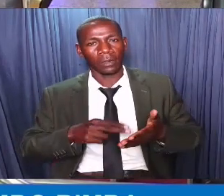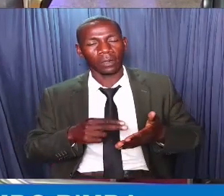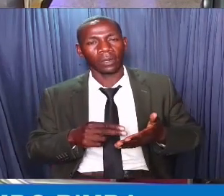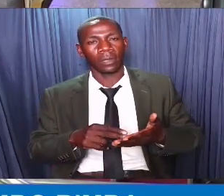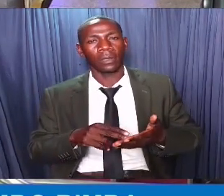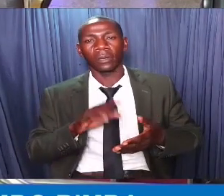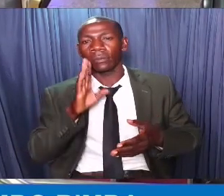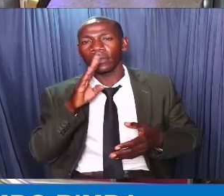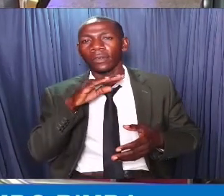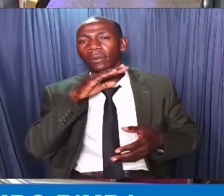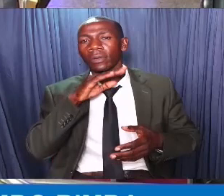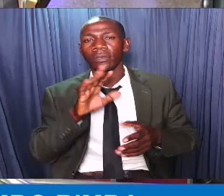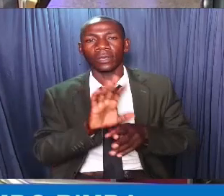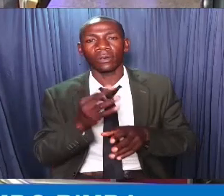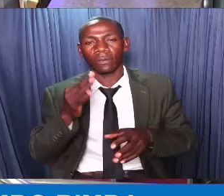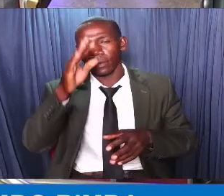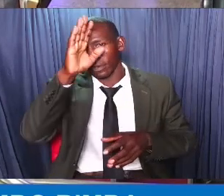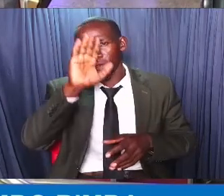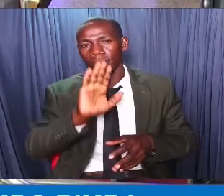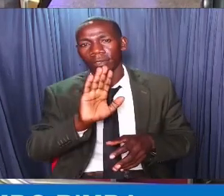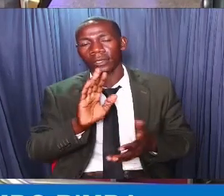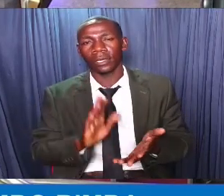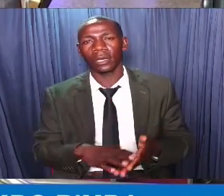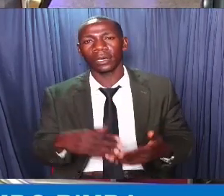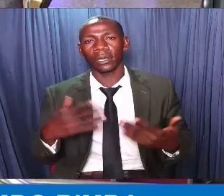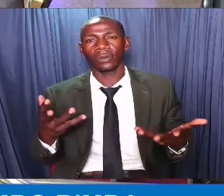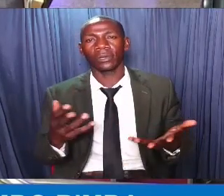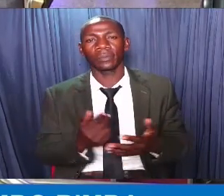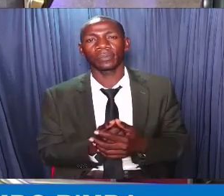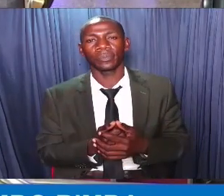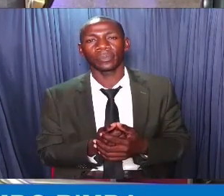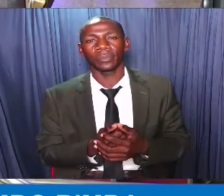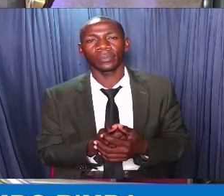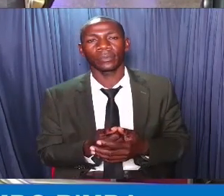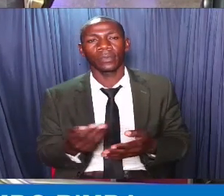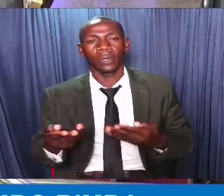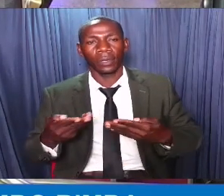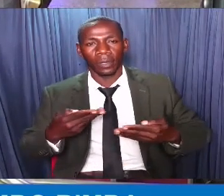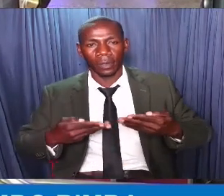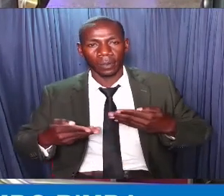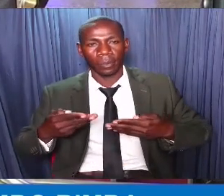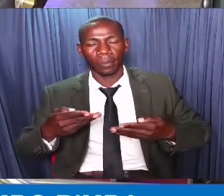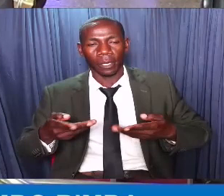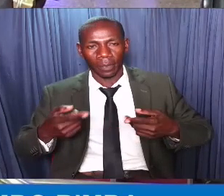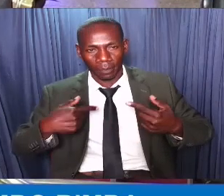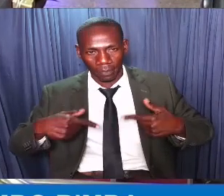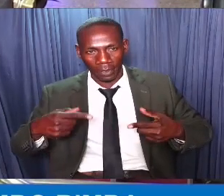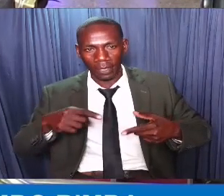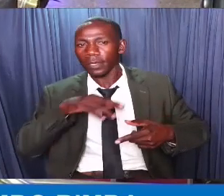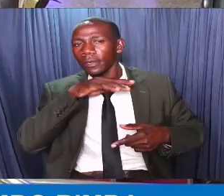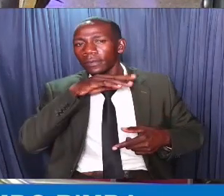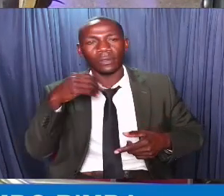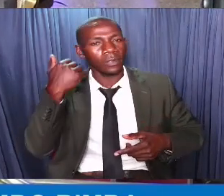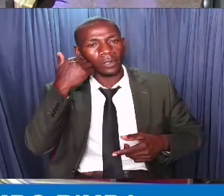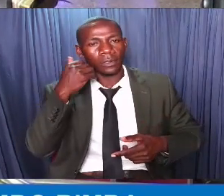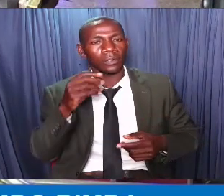Wanachafua hekalu la Mungu. They're defiling the temple of the Lord. Hallelujah. Hallelujah. Ndio akileta magonjwa hakuna tiba. When he brings diseases,